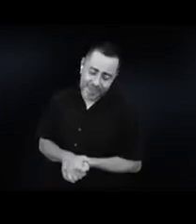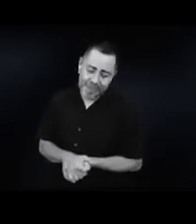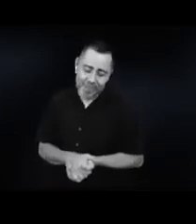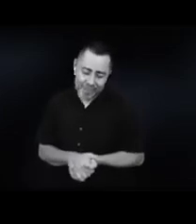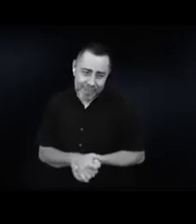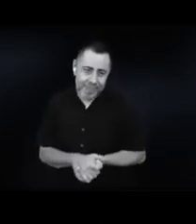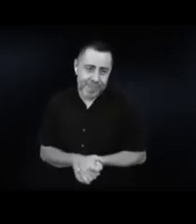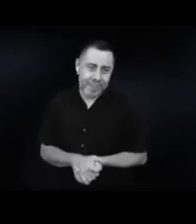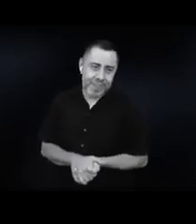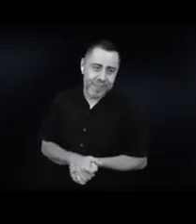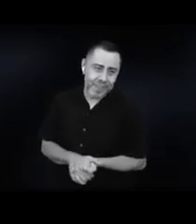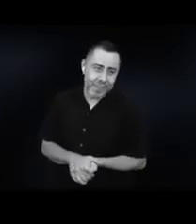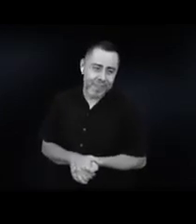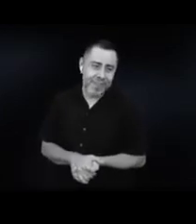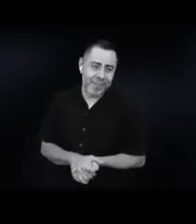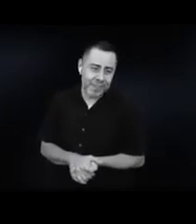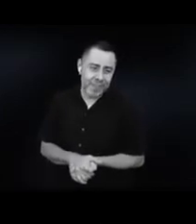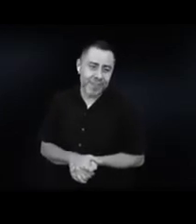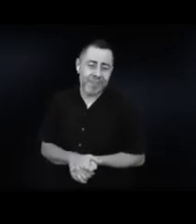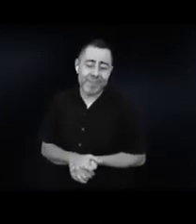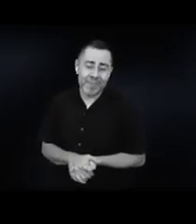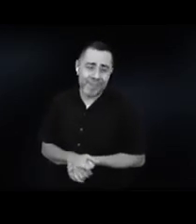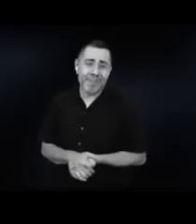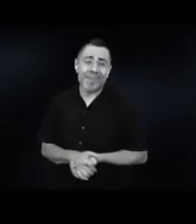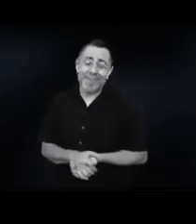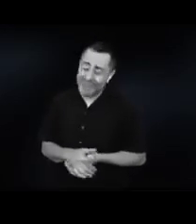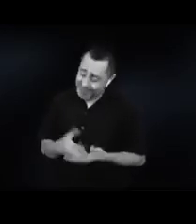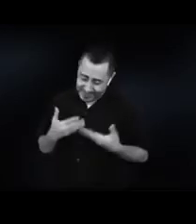It's me loving